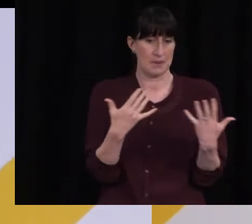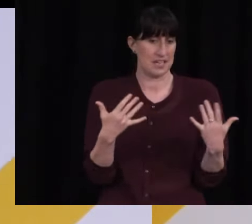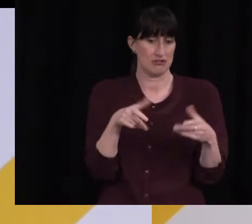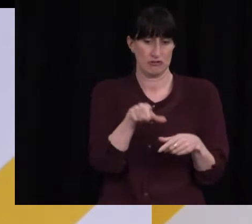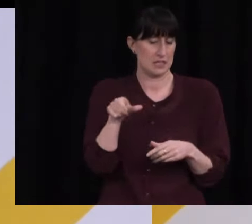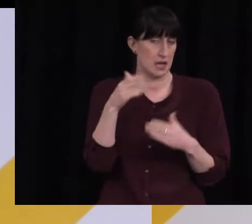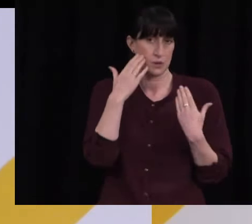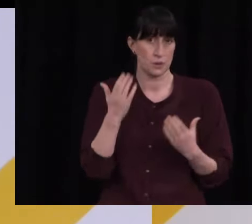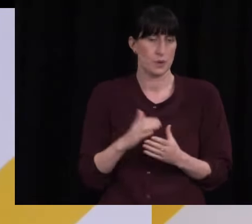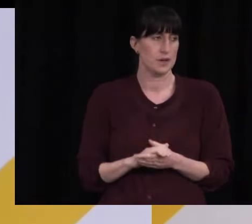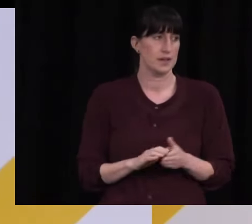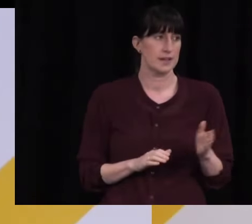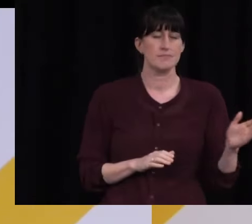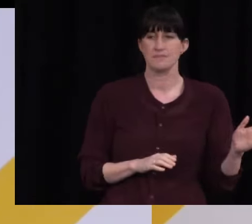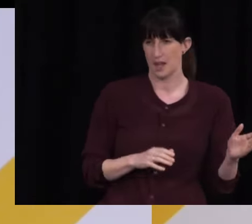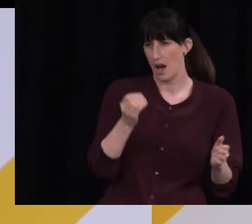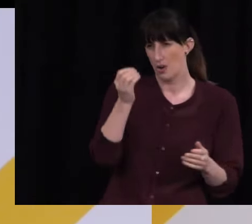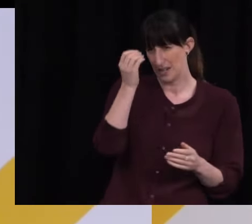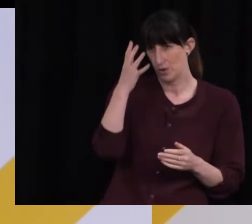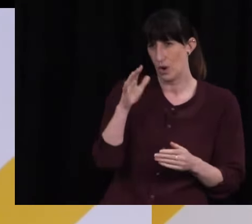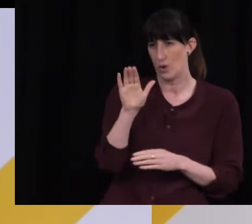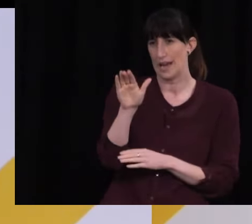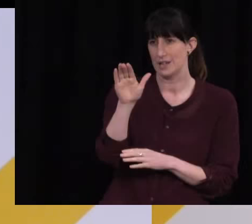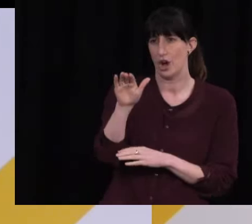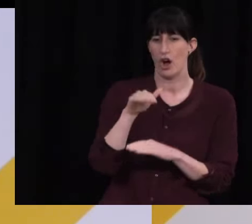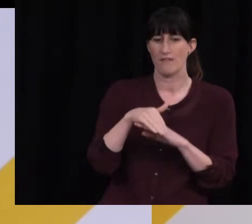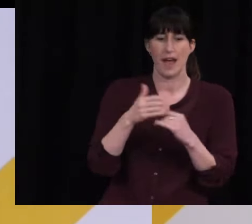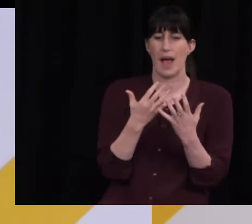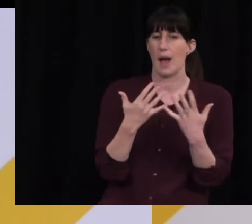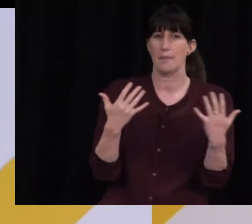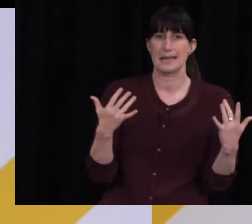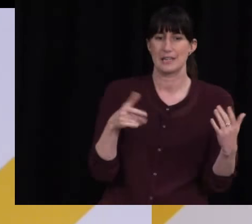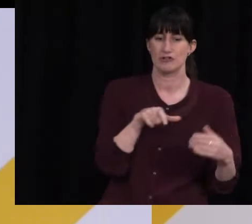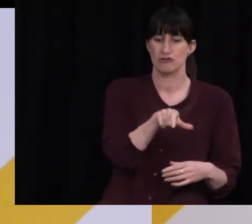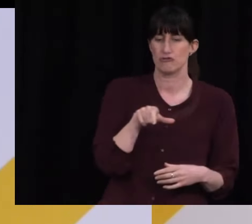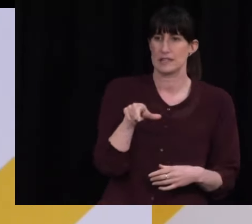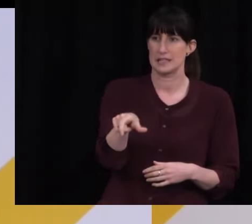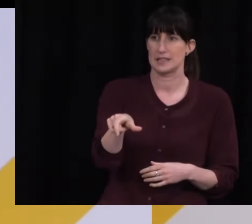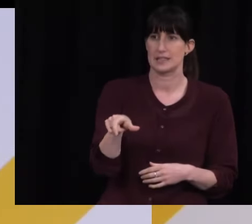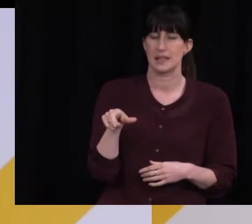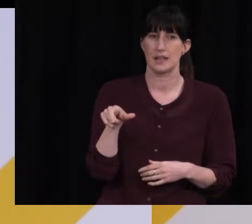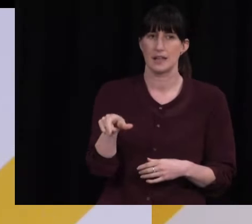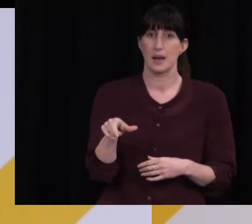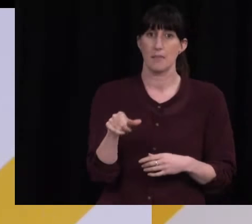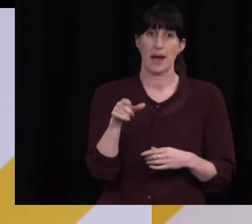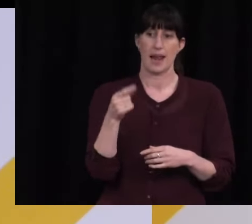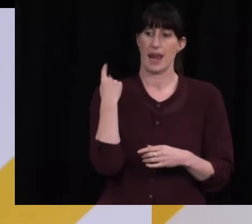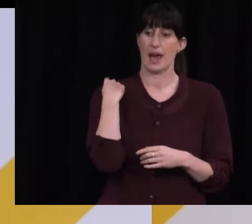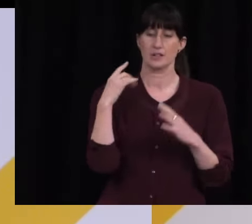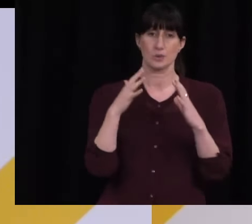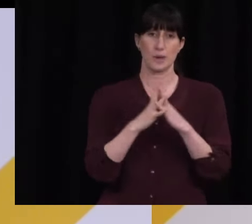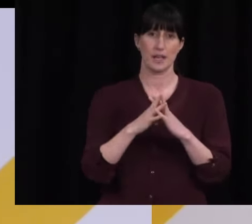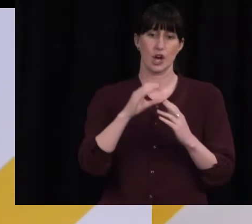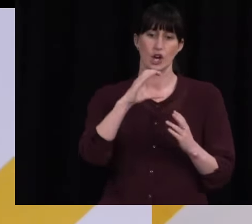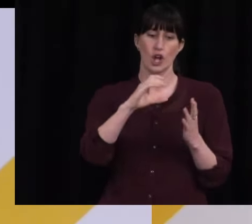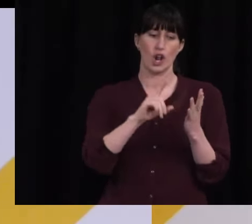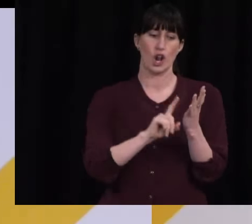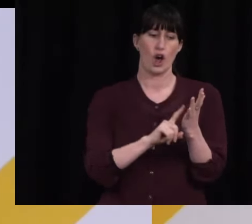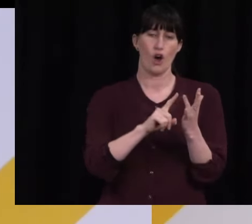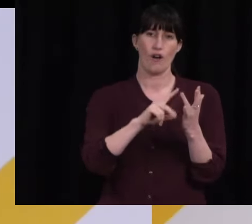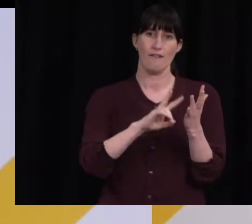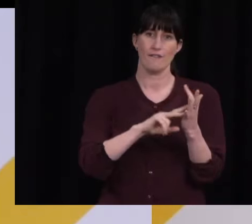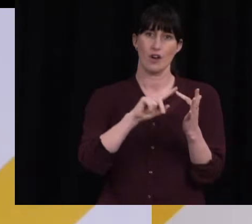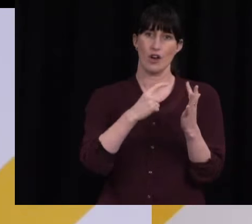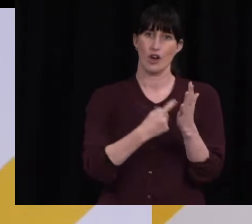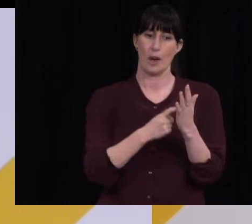could come back to you on the number of streets, but there was certainly work done in Clover Park last week as part of or complementary